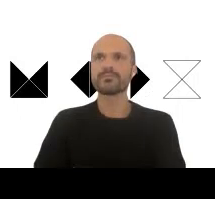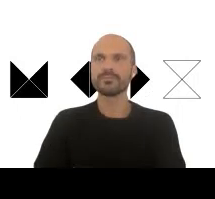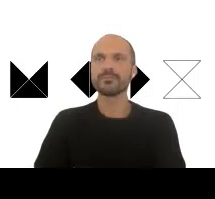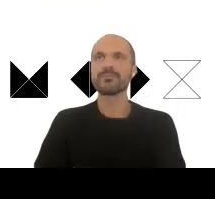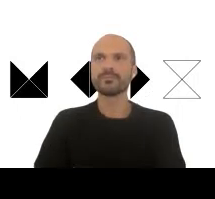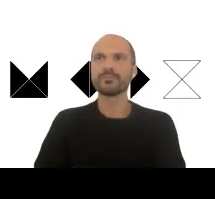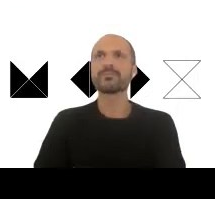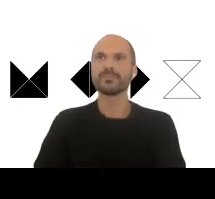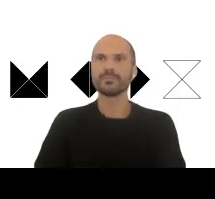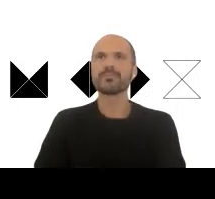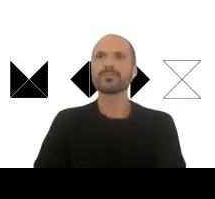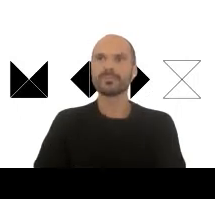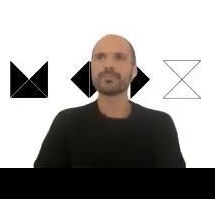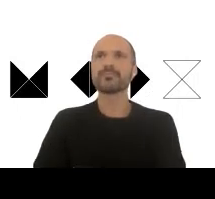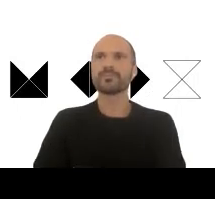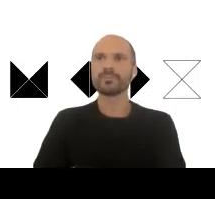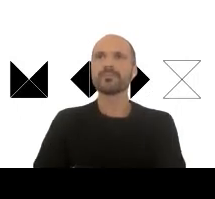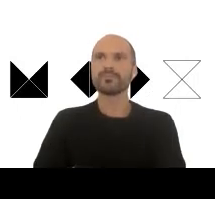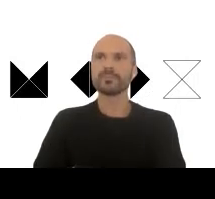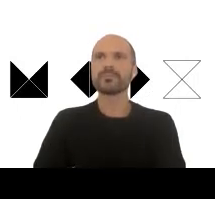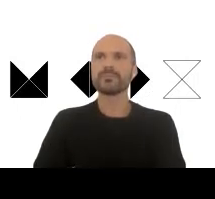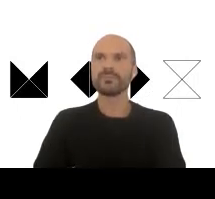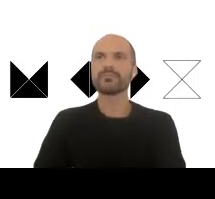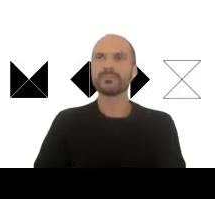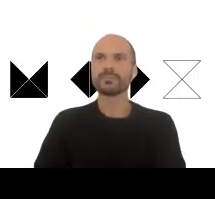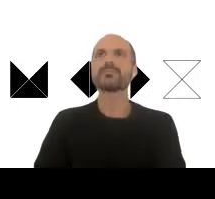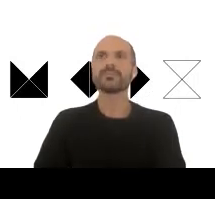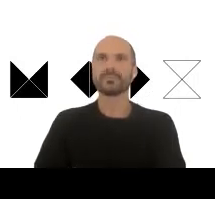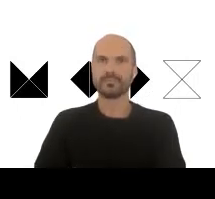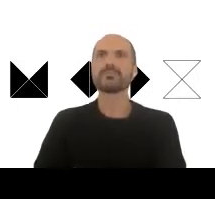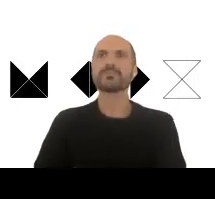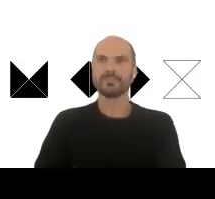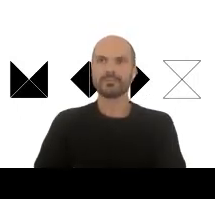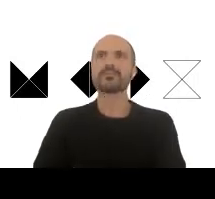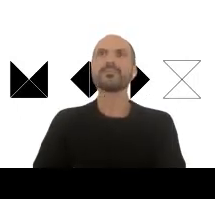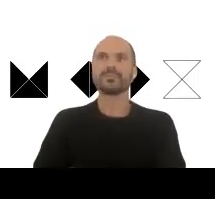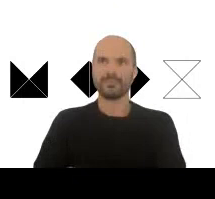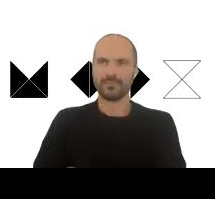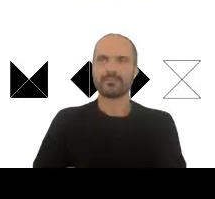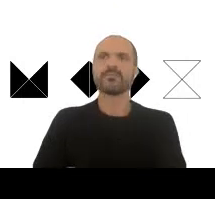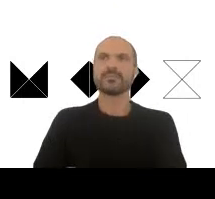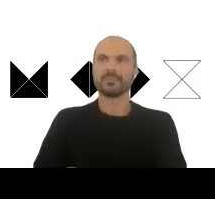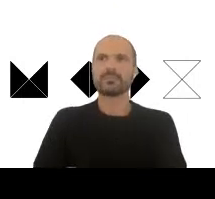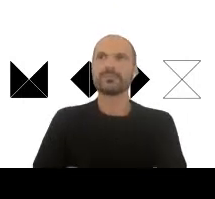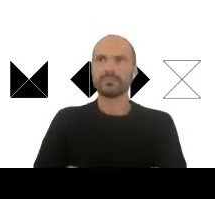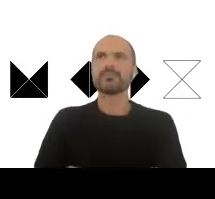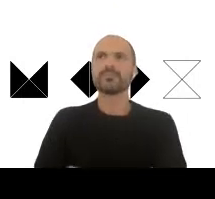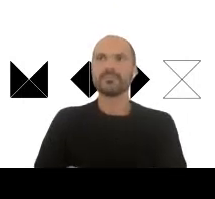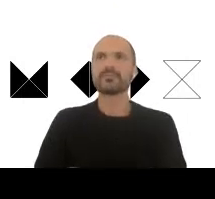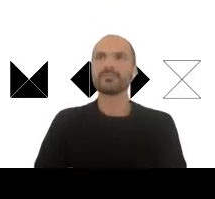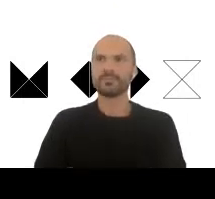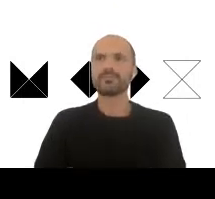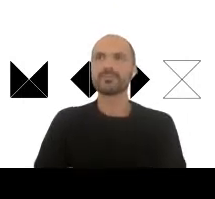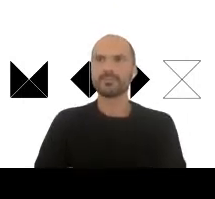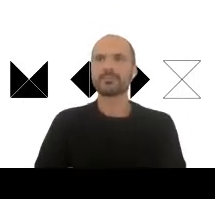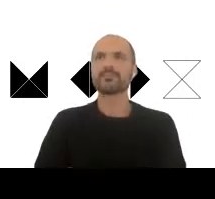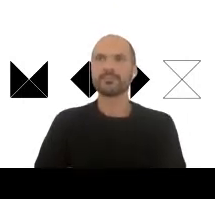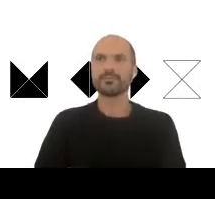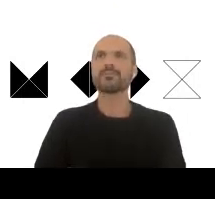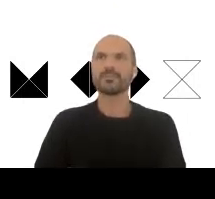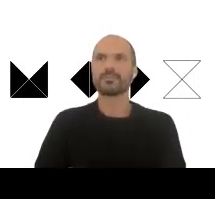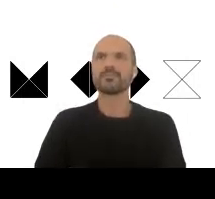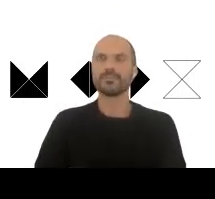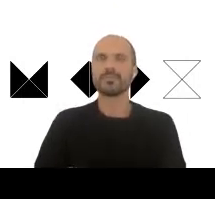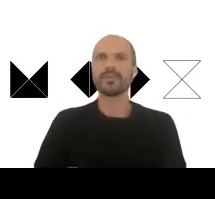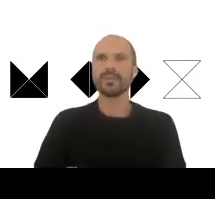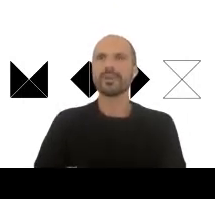places on the earth where people have taken down the forest and not replanted, and that's also something that we need